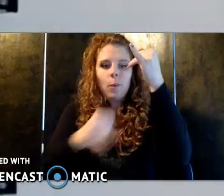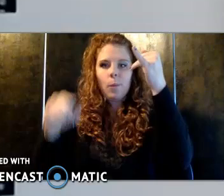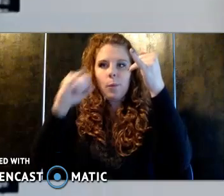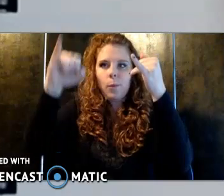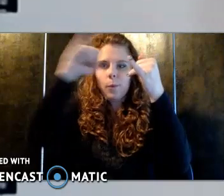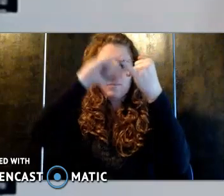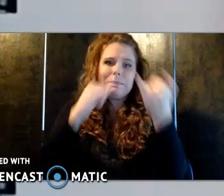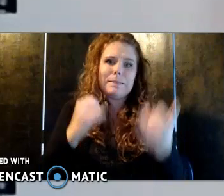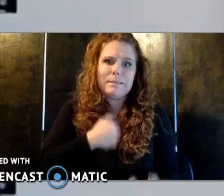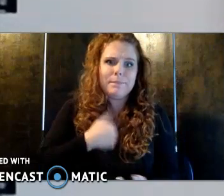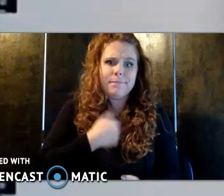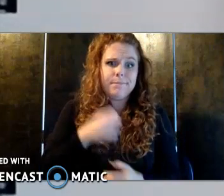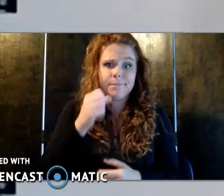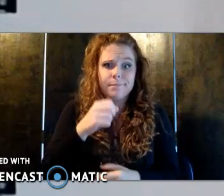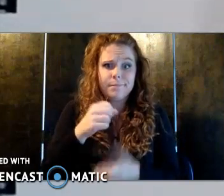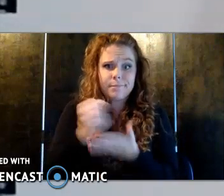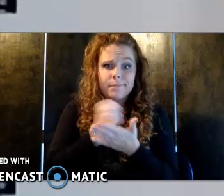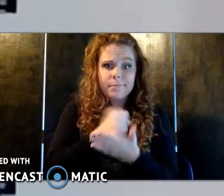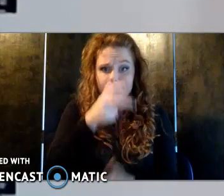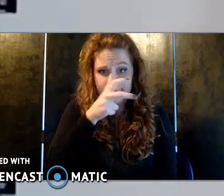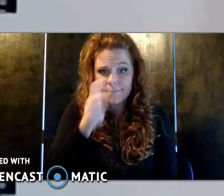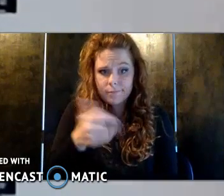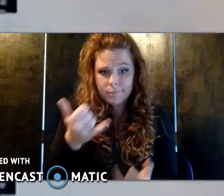don't have a great eraser today, so I'm not getting a good